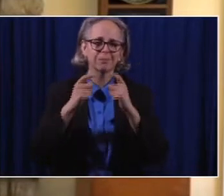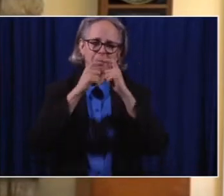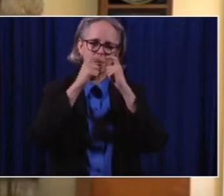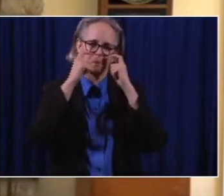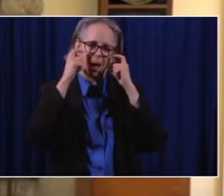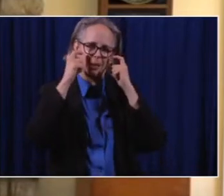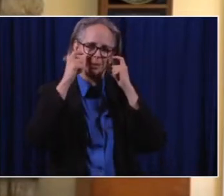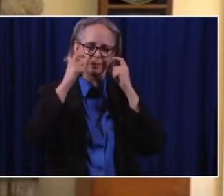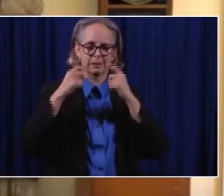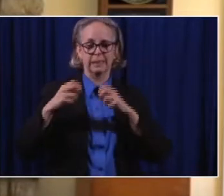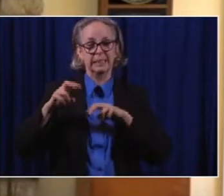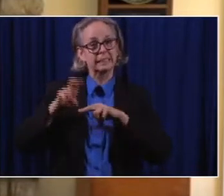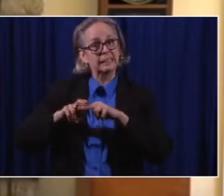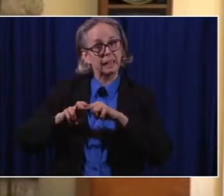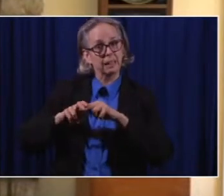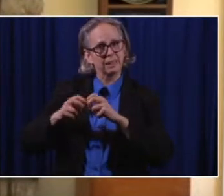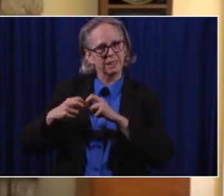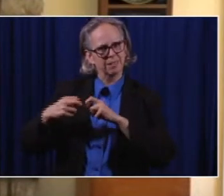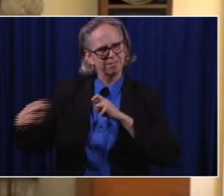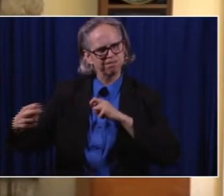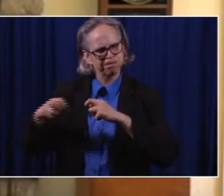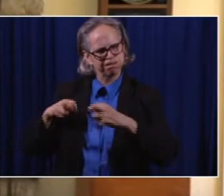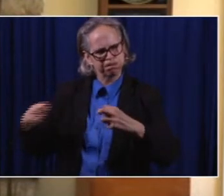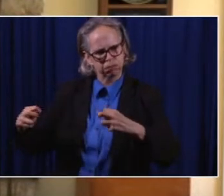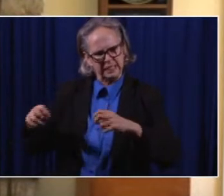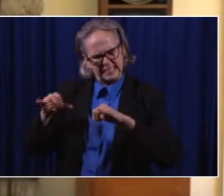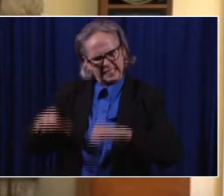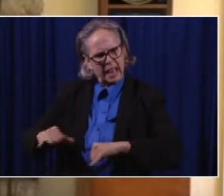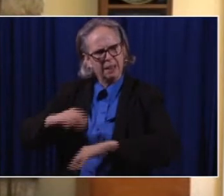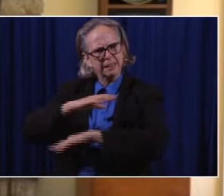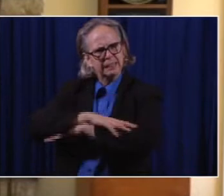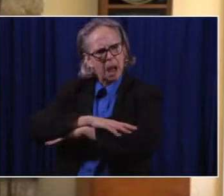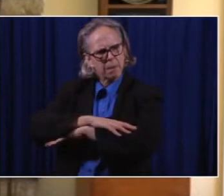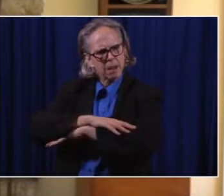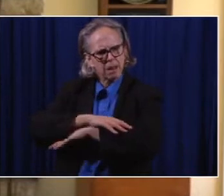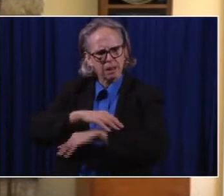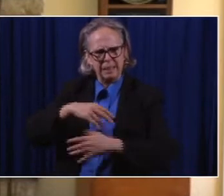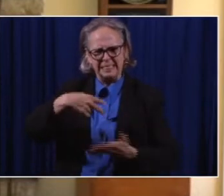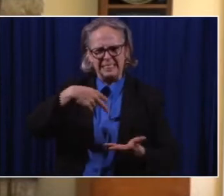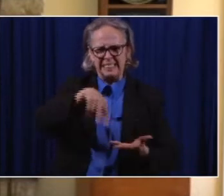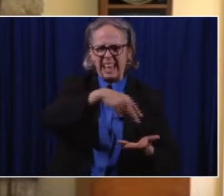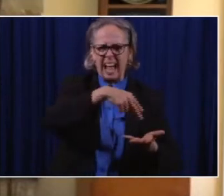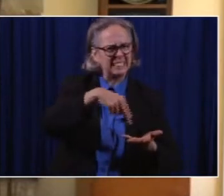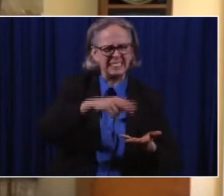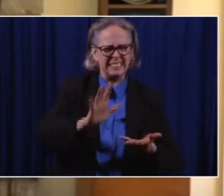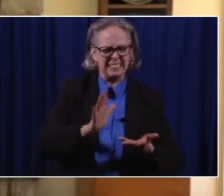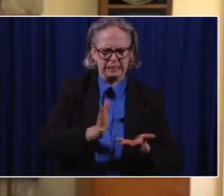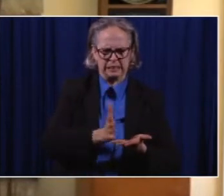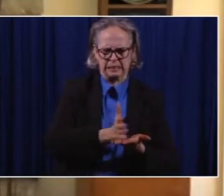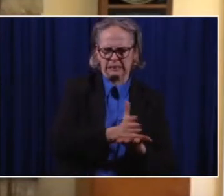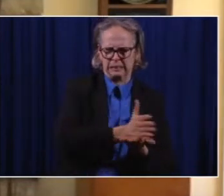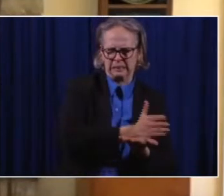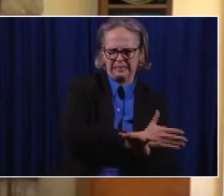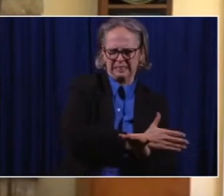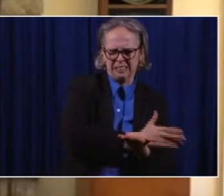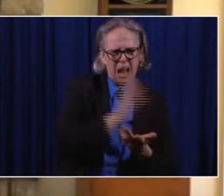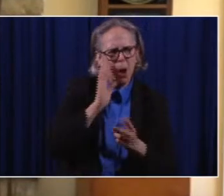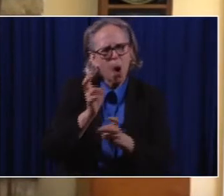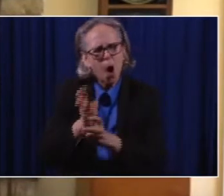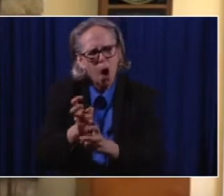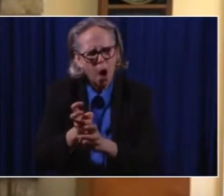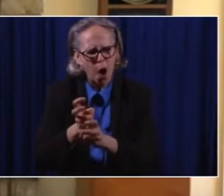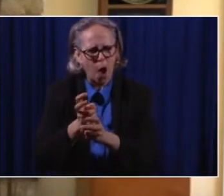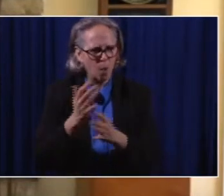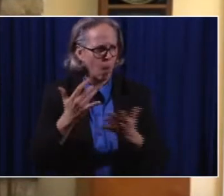a restaurant. Don't go dance, don't mingle. I know that's tough. It goes against kind of our